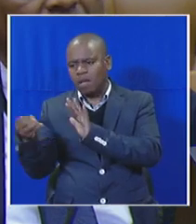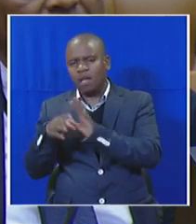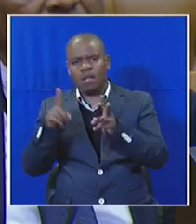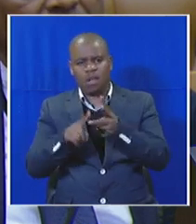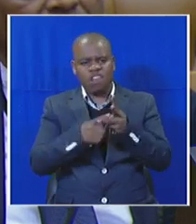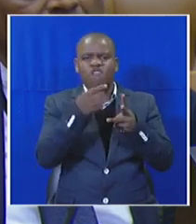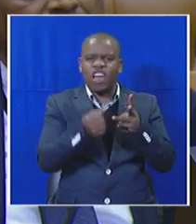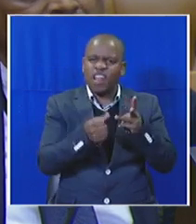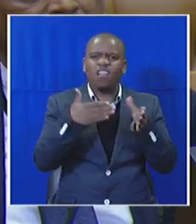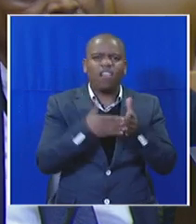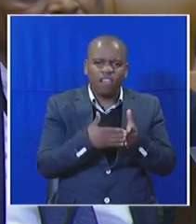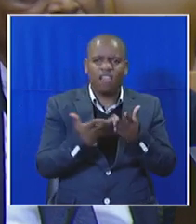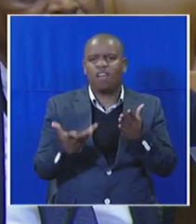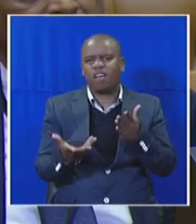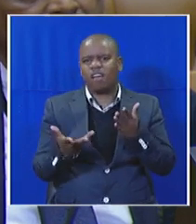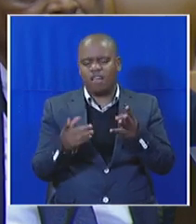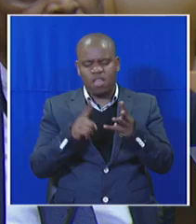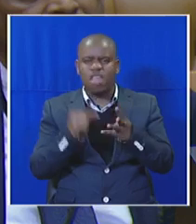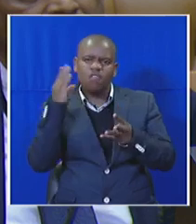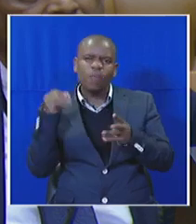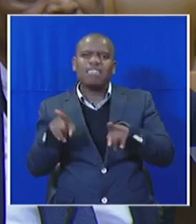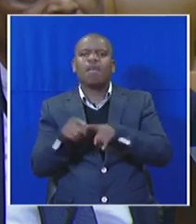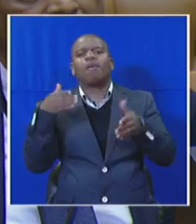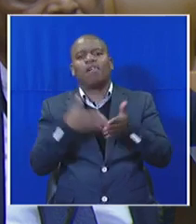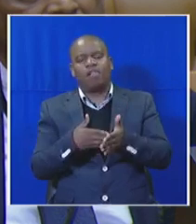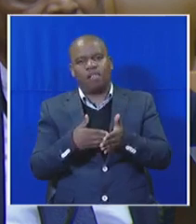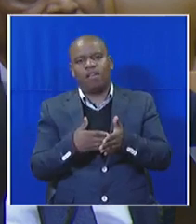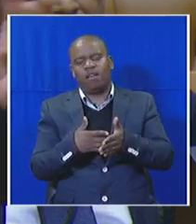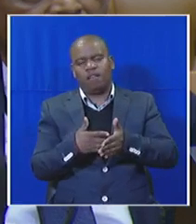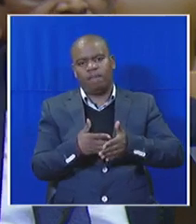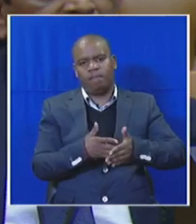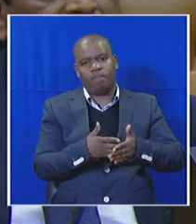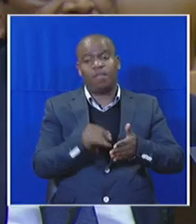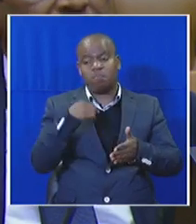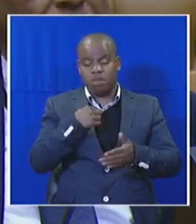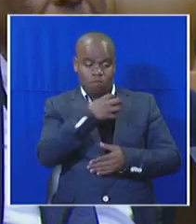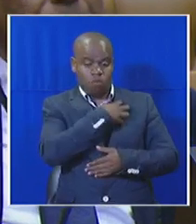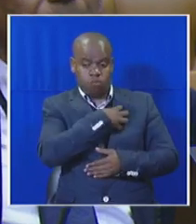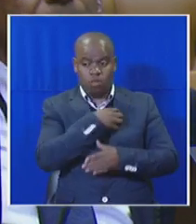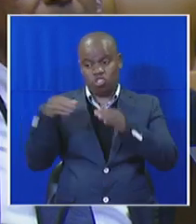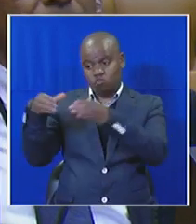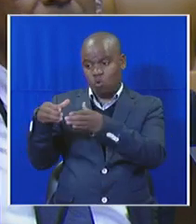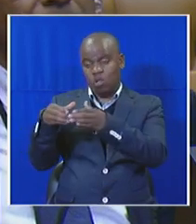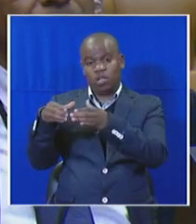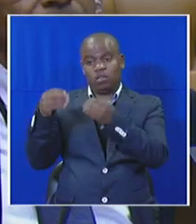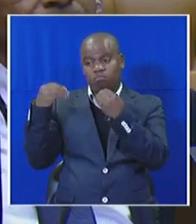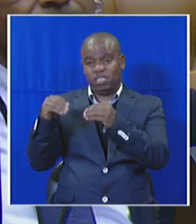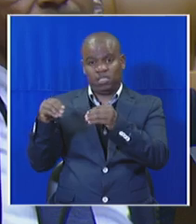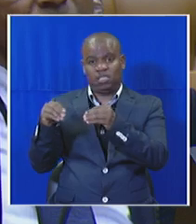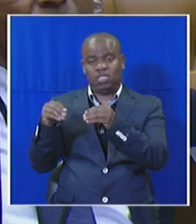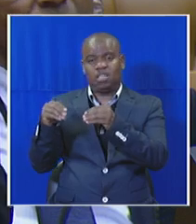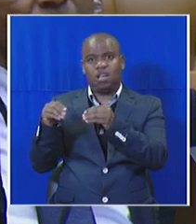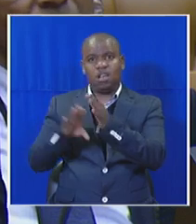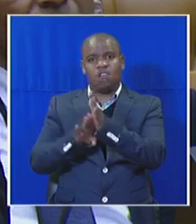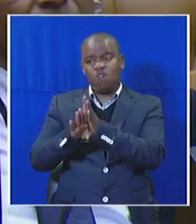of finance, accessibility to information. Now, despite the fact that we have a Ministry of Small Business Development, which has done